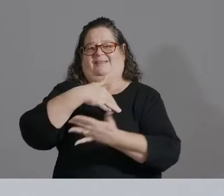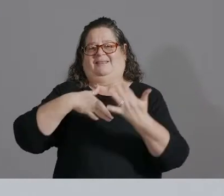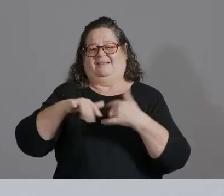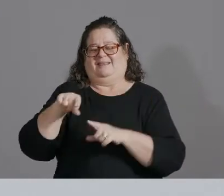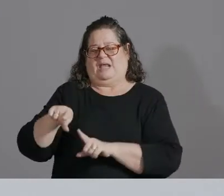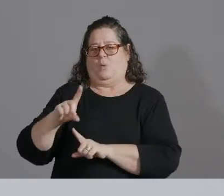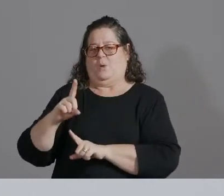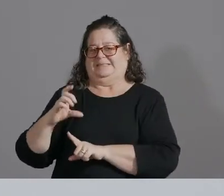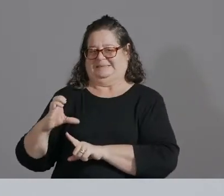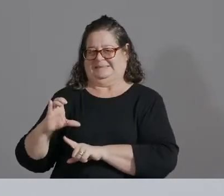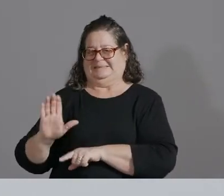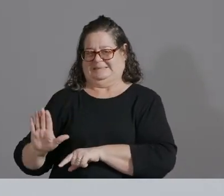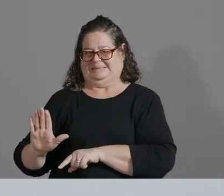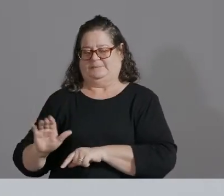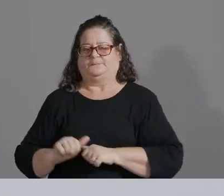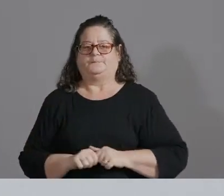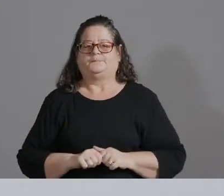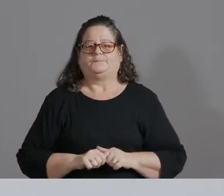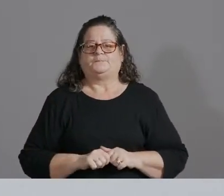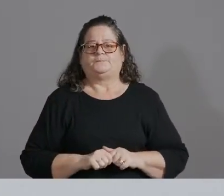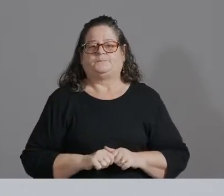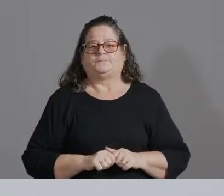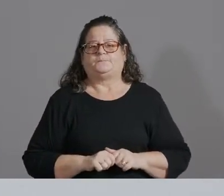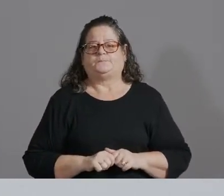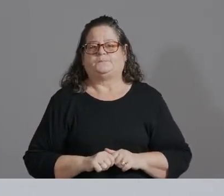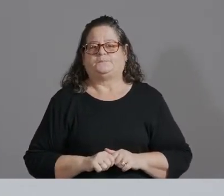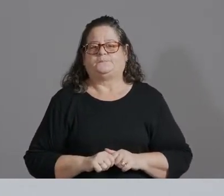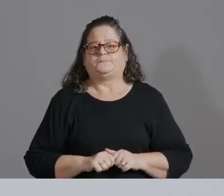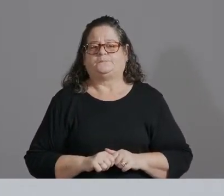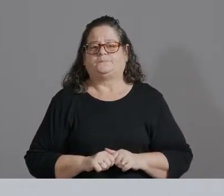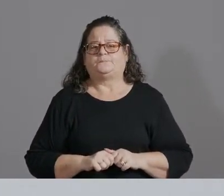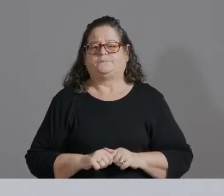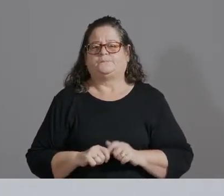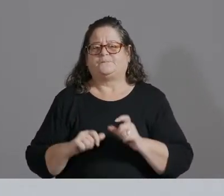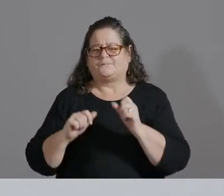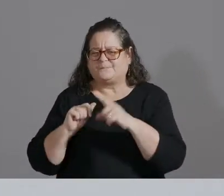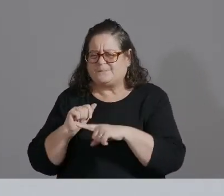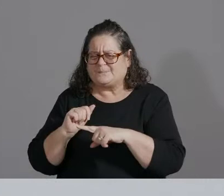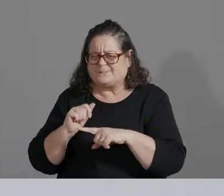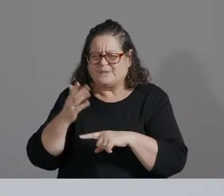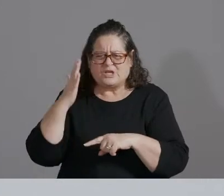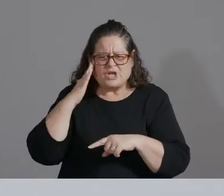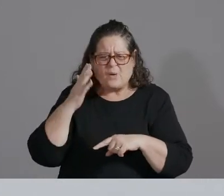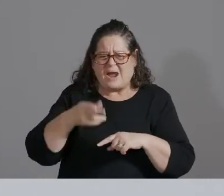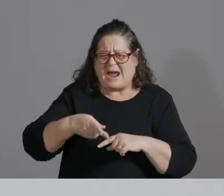those high risk received their vaccines yet? Oh goodness, I don't know.